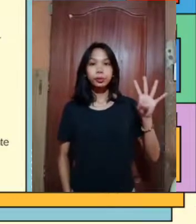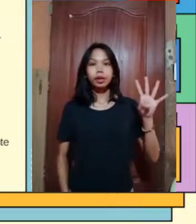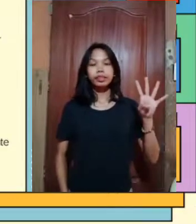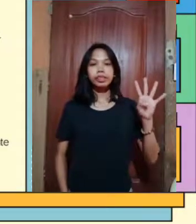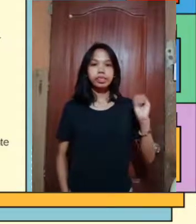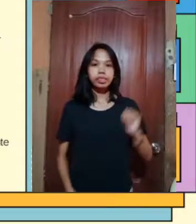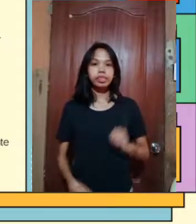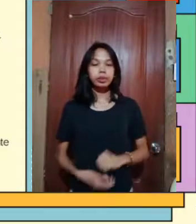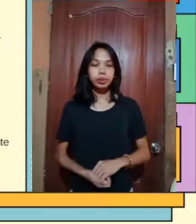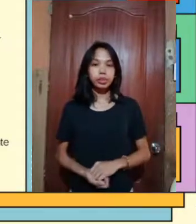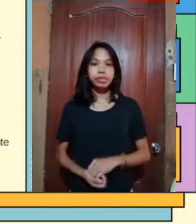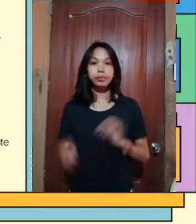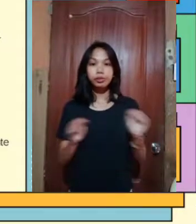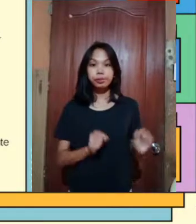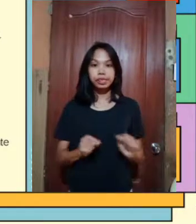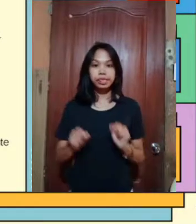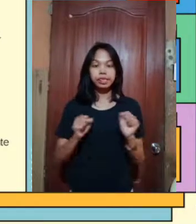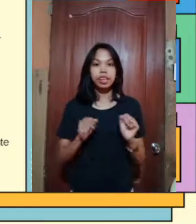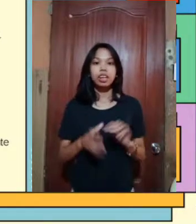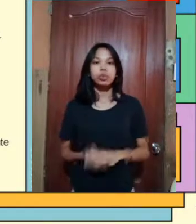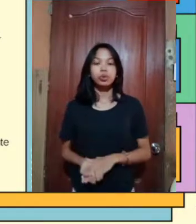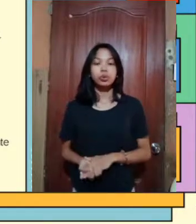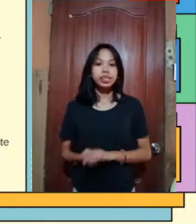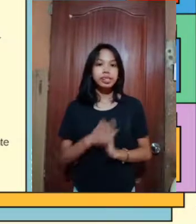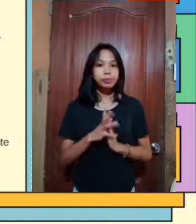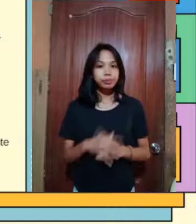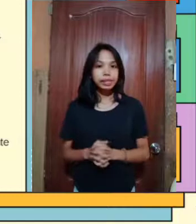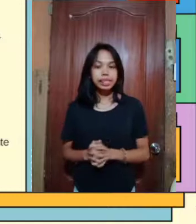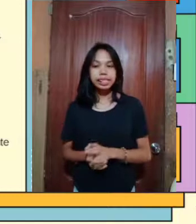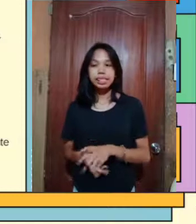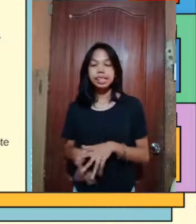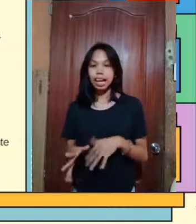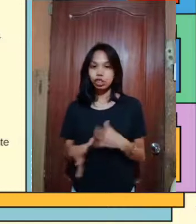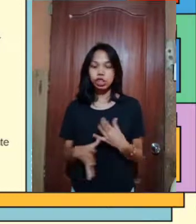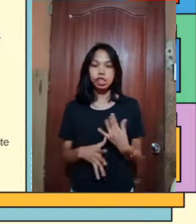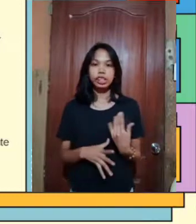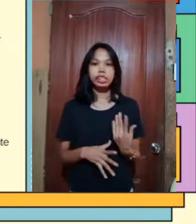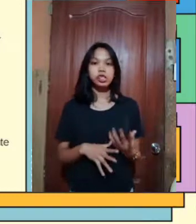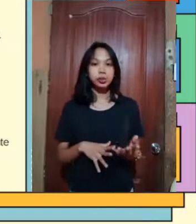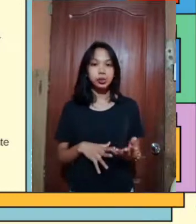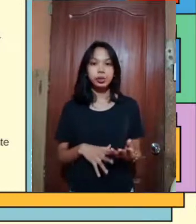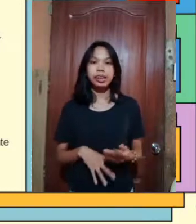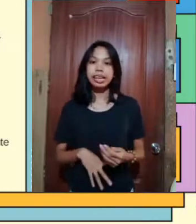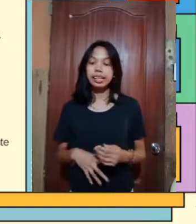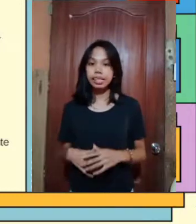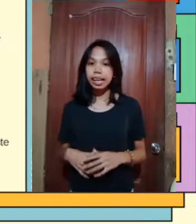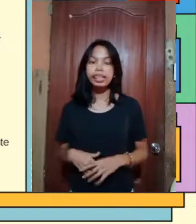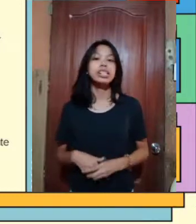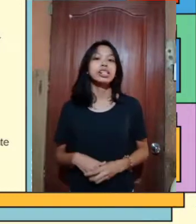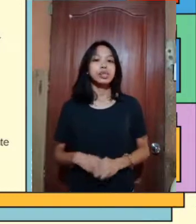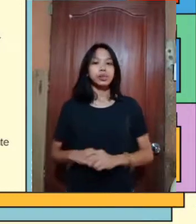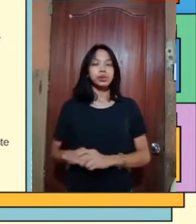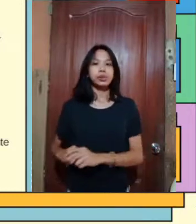fourth one is the movement. So when we say movement, it is the action that is used to create a